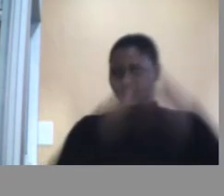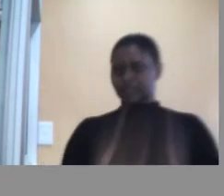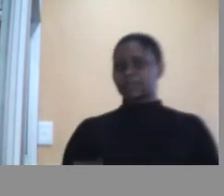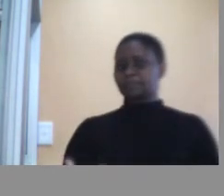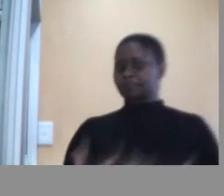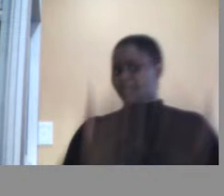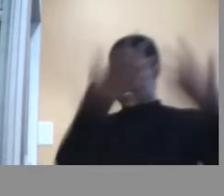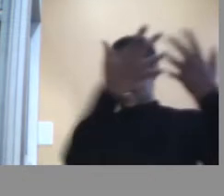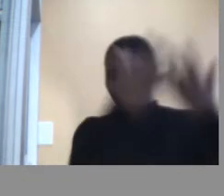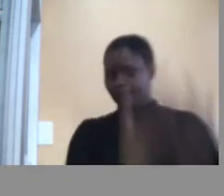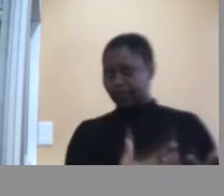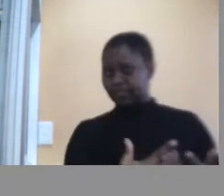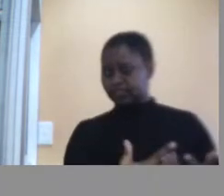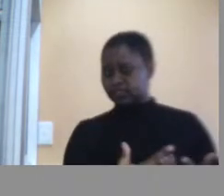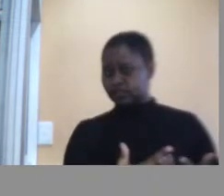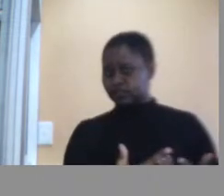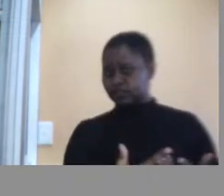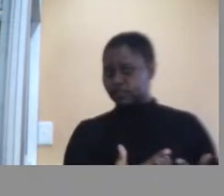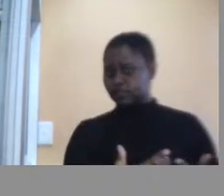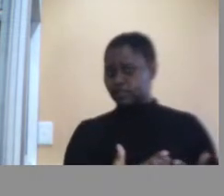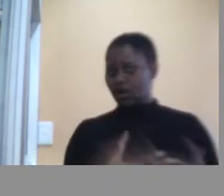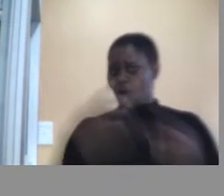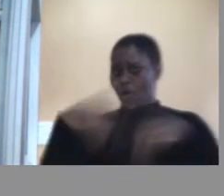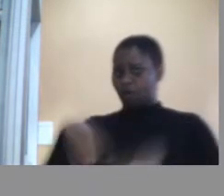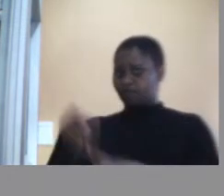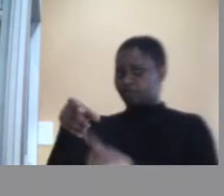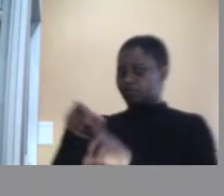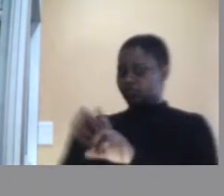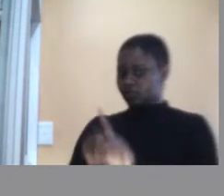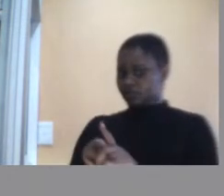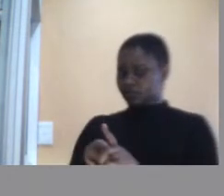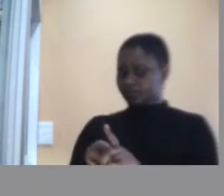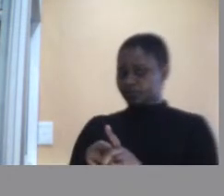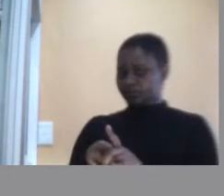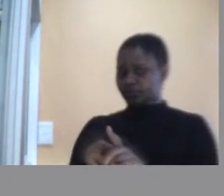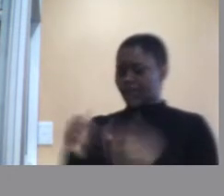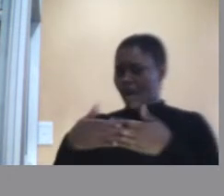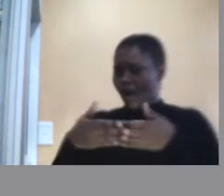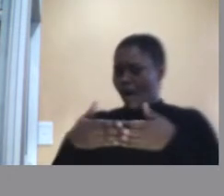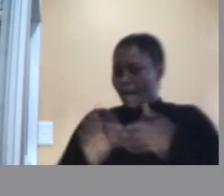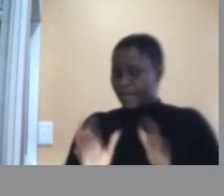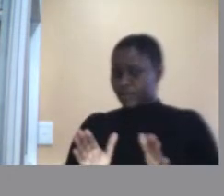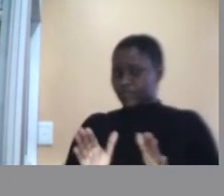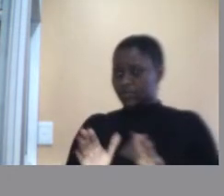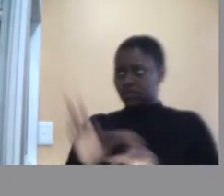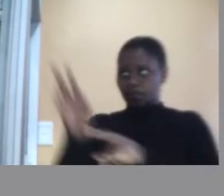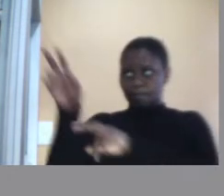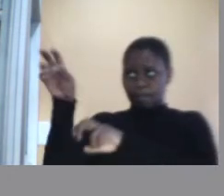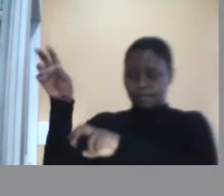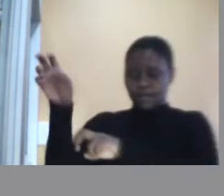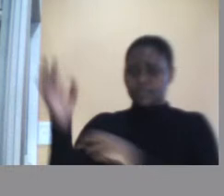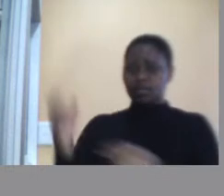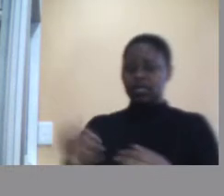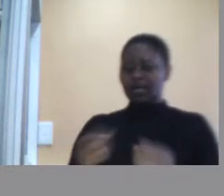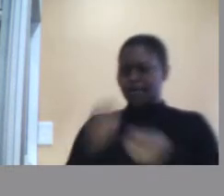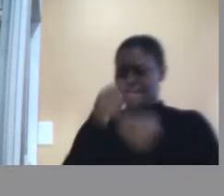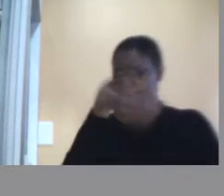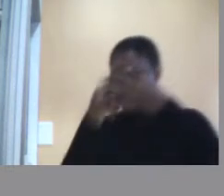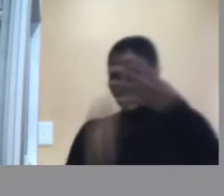Deliberately, Honorable Chair, I have opted to open with the above mainly because of